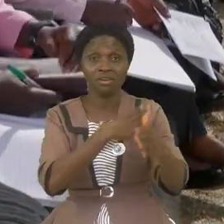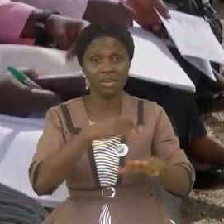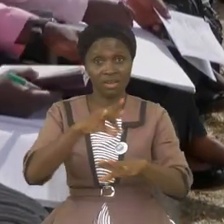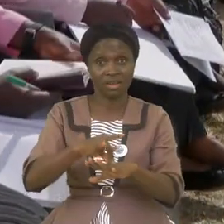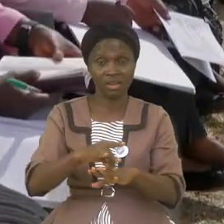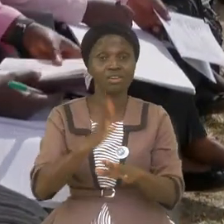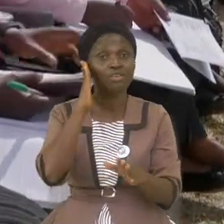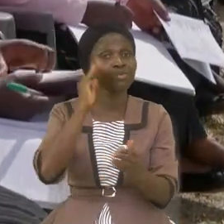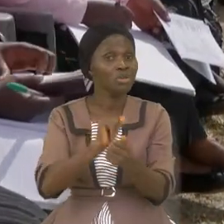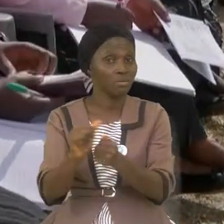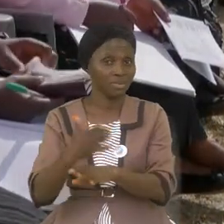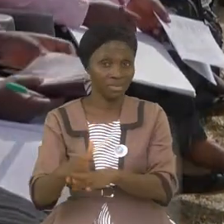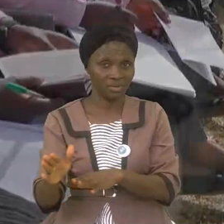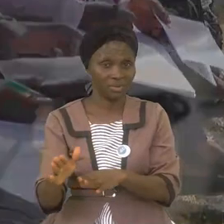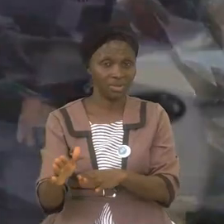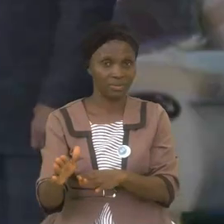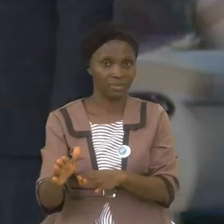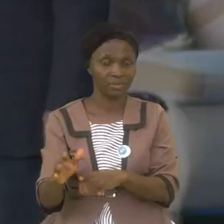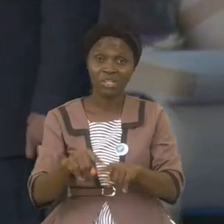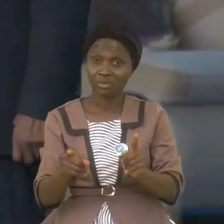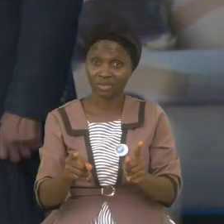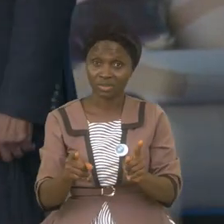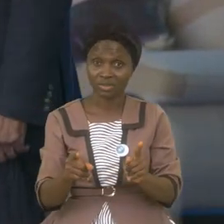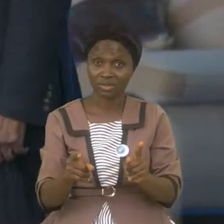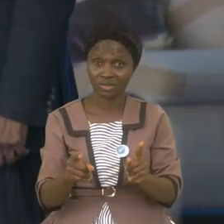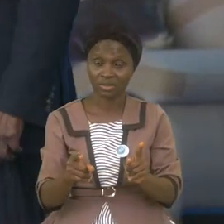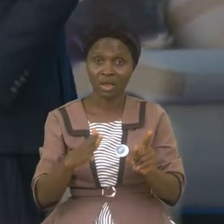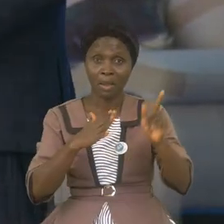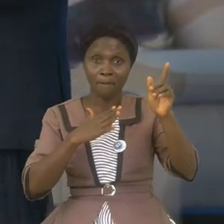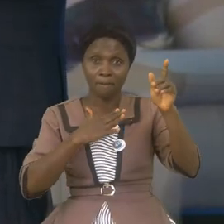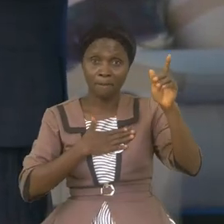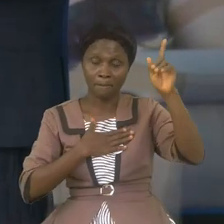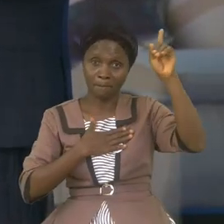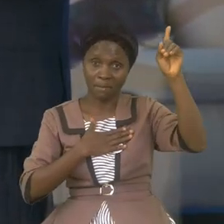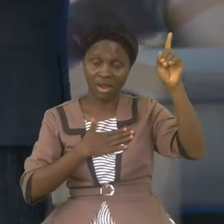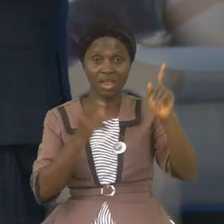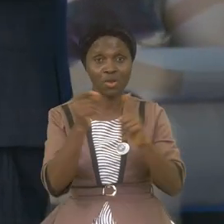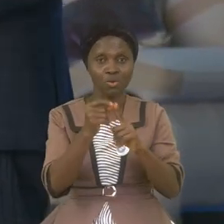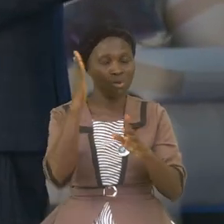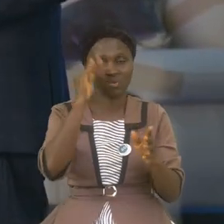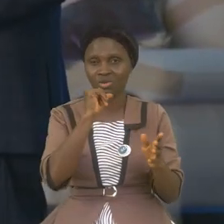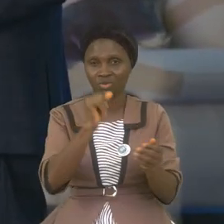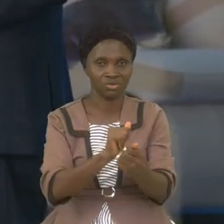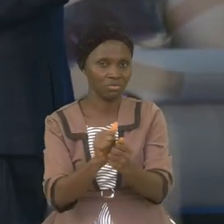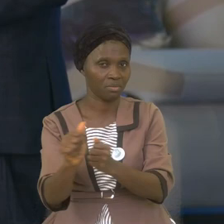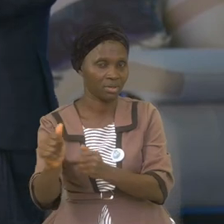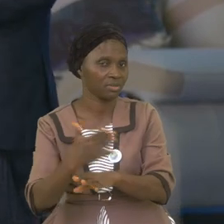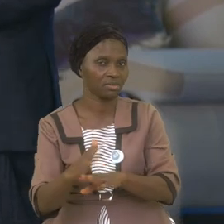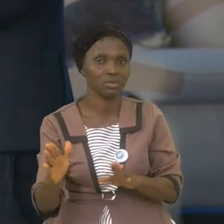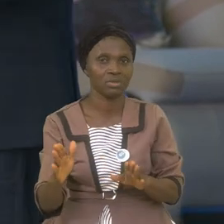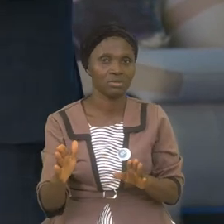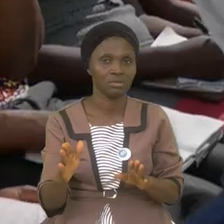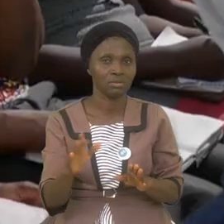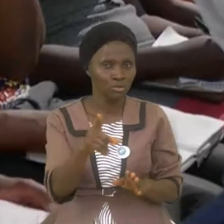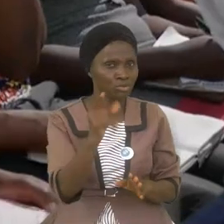shall pass away, but my words shall not pass away. You